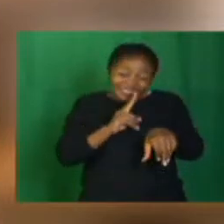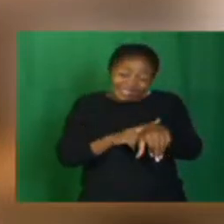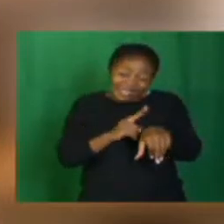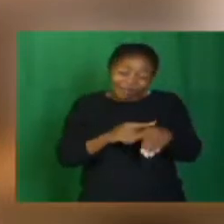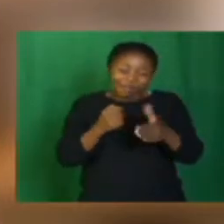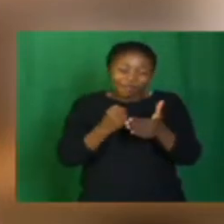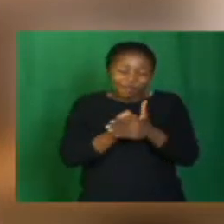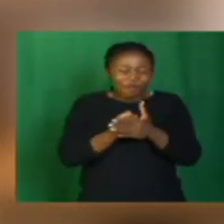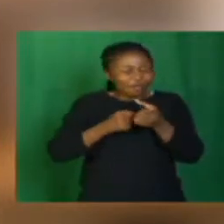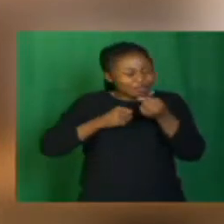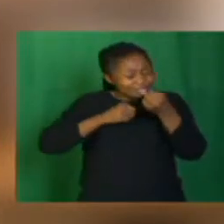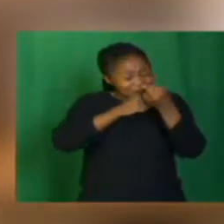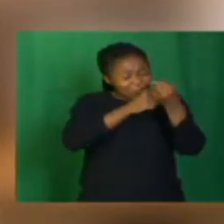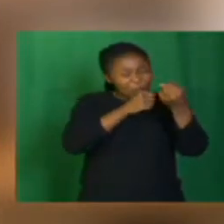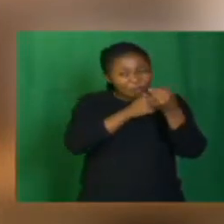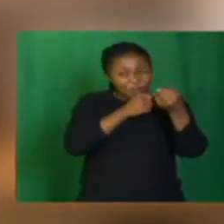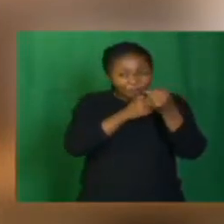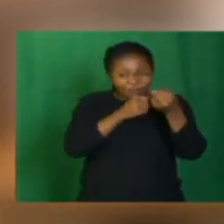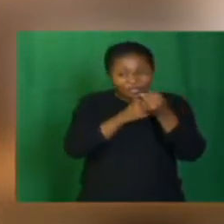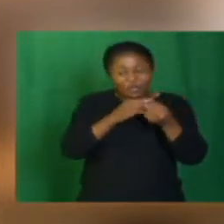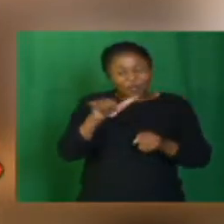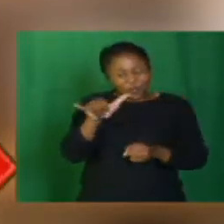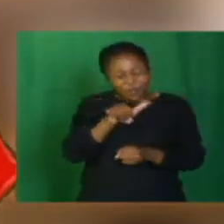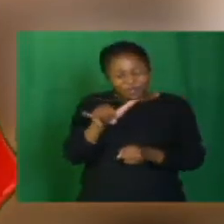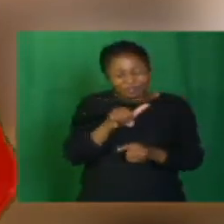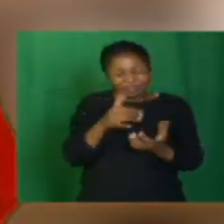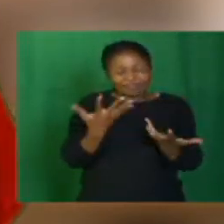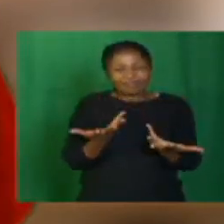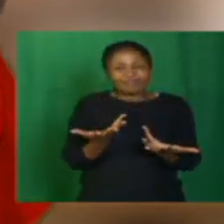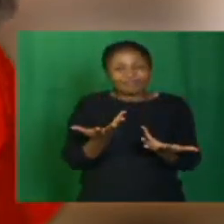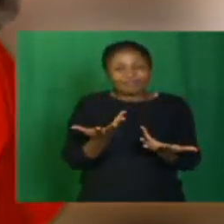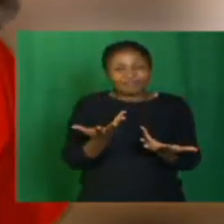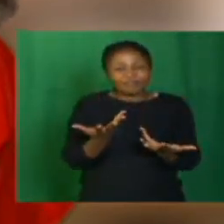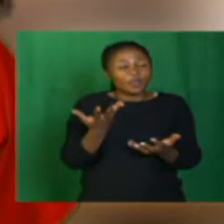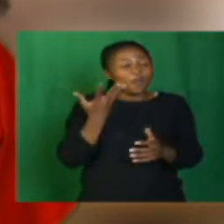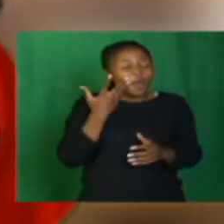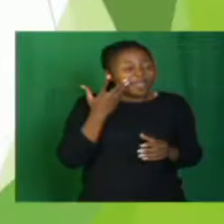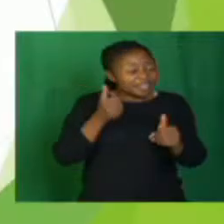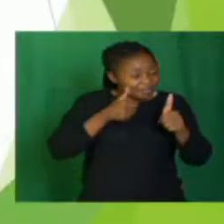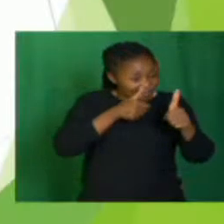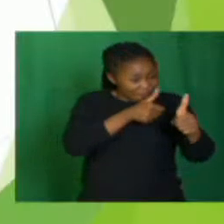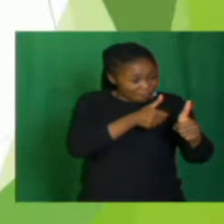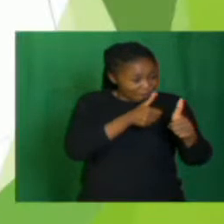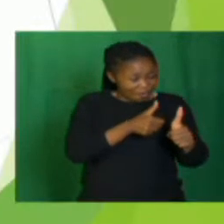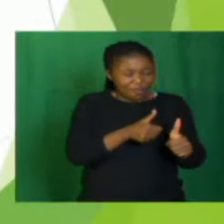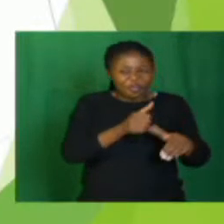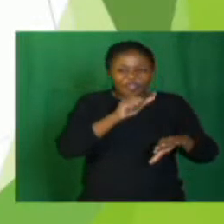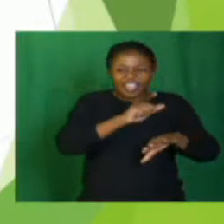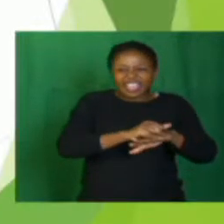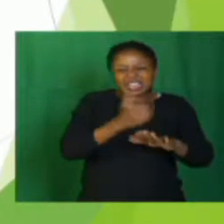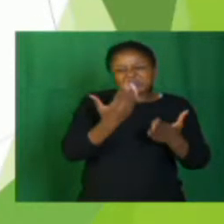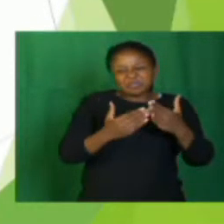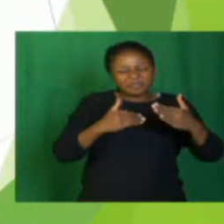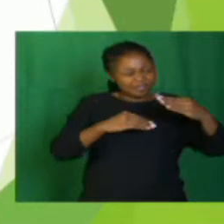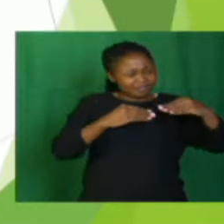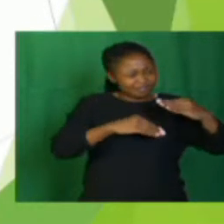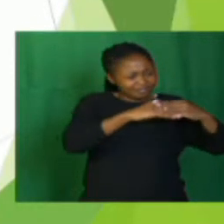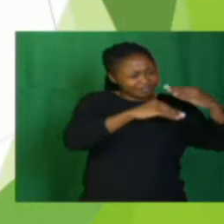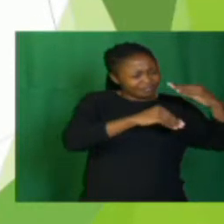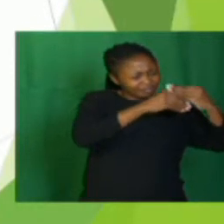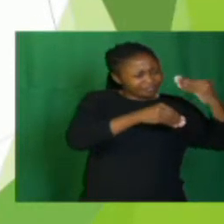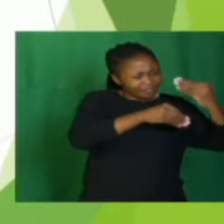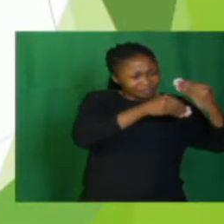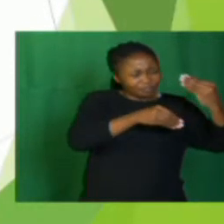what? You are discussing. And what will follow, therefore, maybe are 3 more paragraphs that